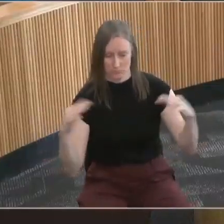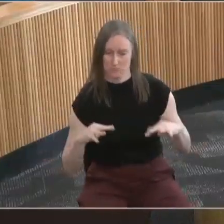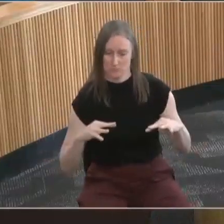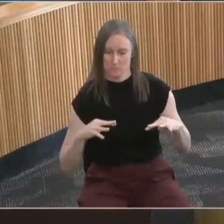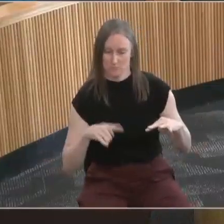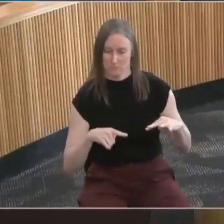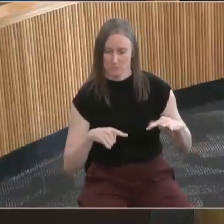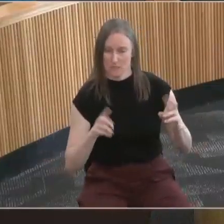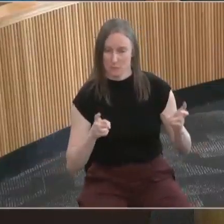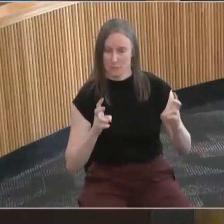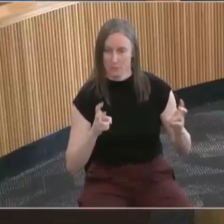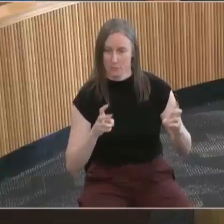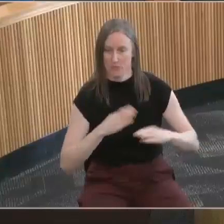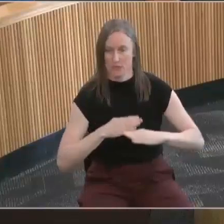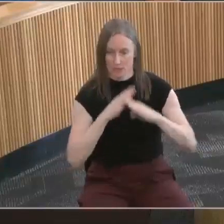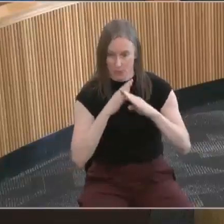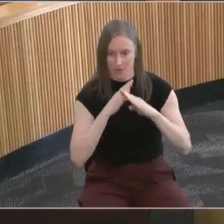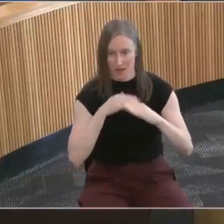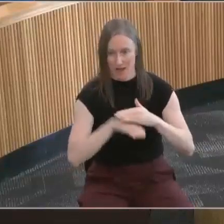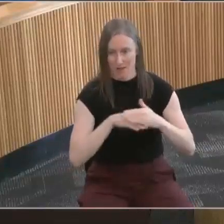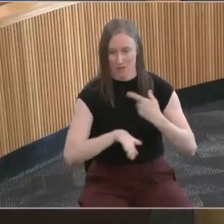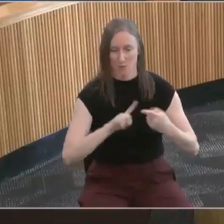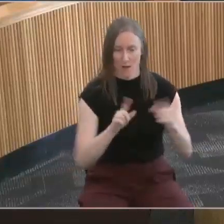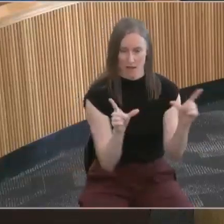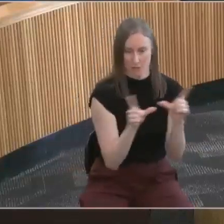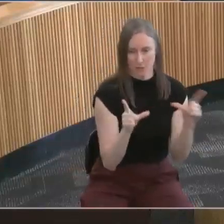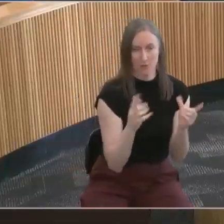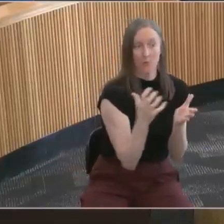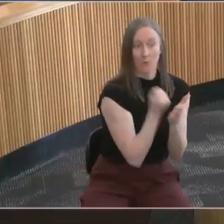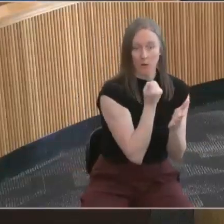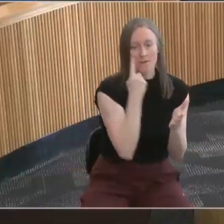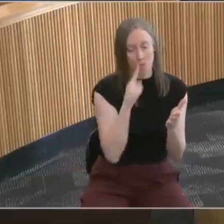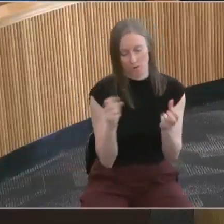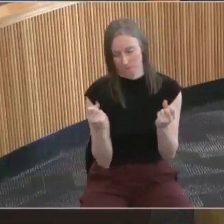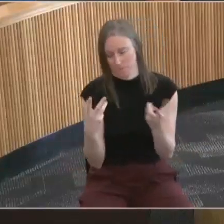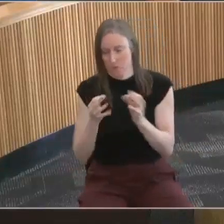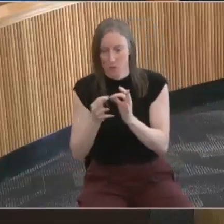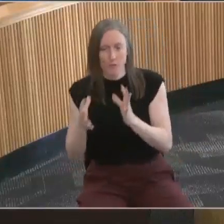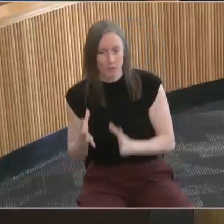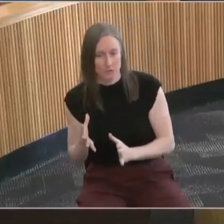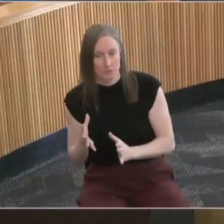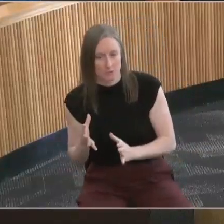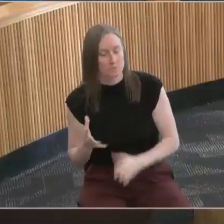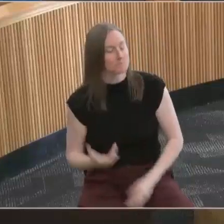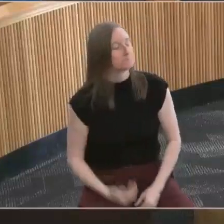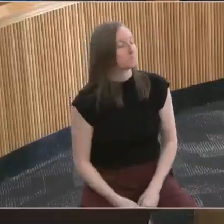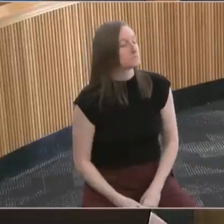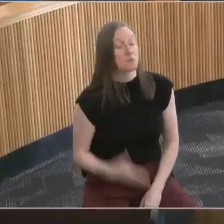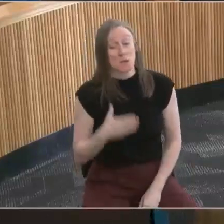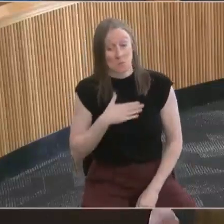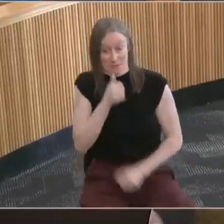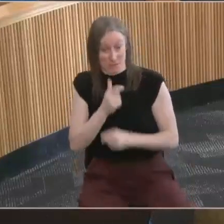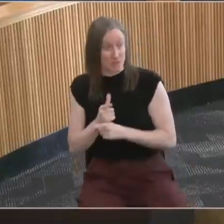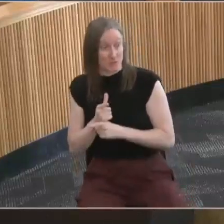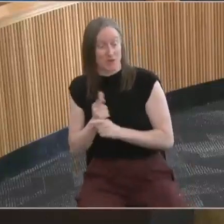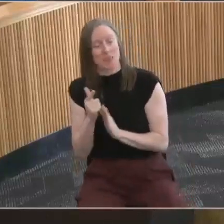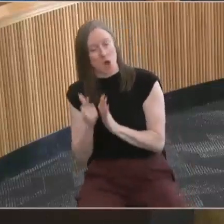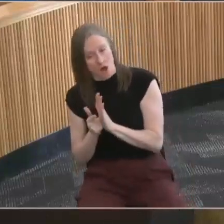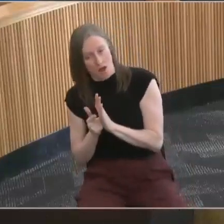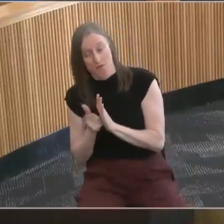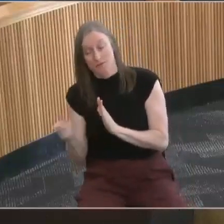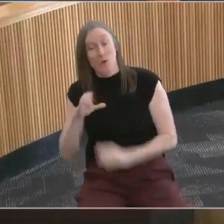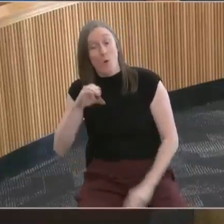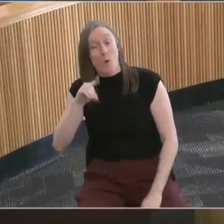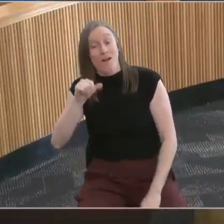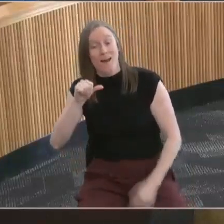identified issues that are hindering access to licensure for sign language interpreters. My sister-in-law is a